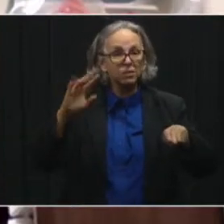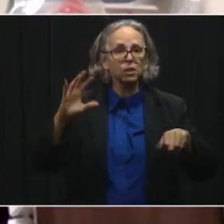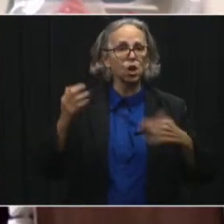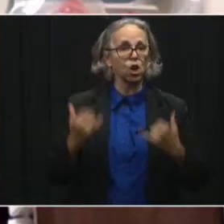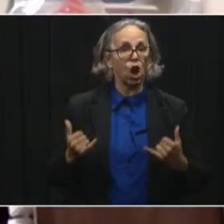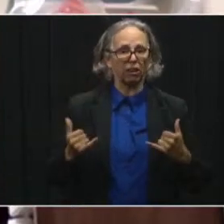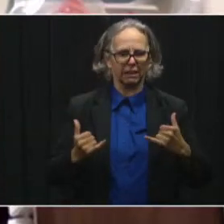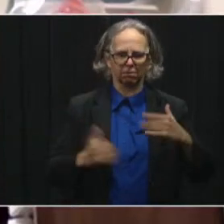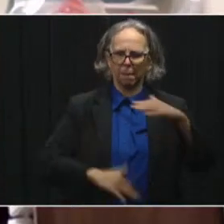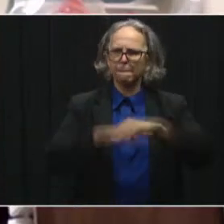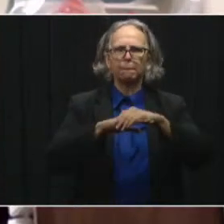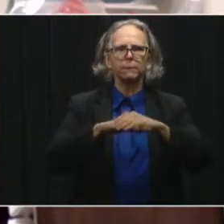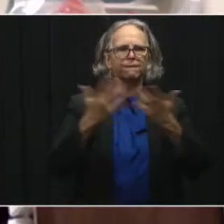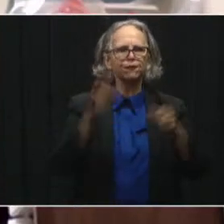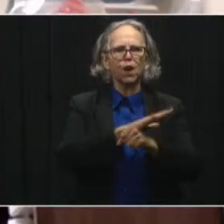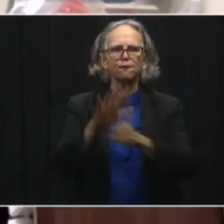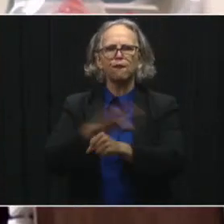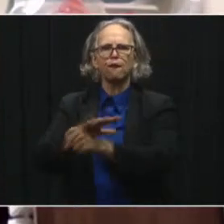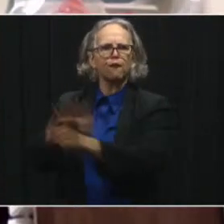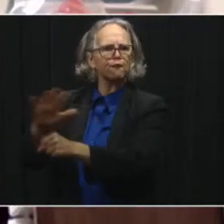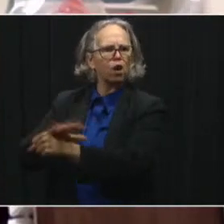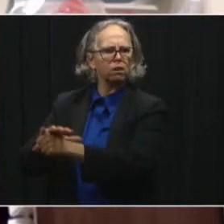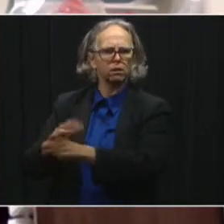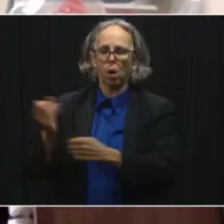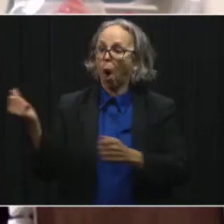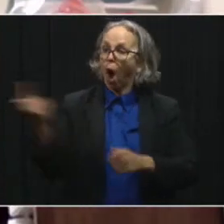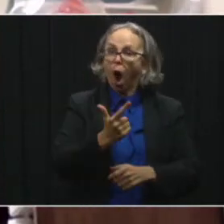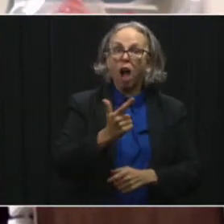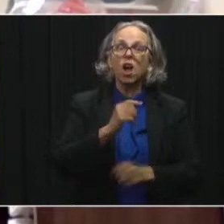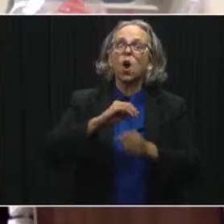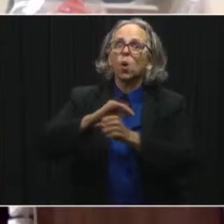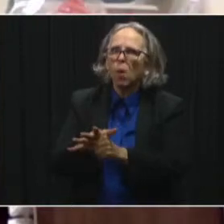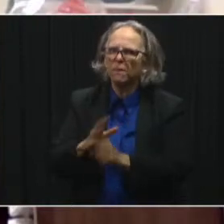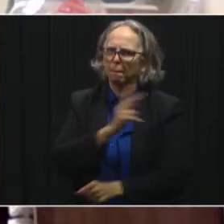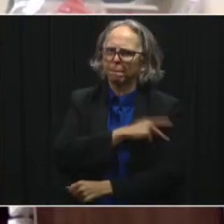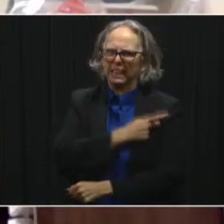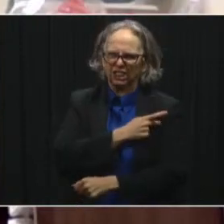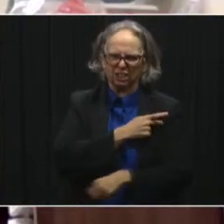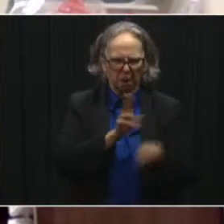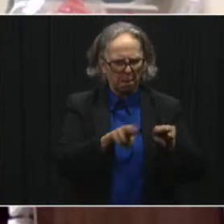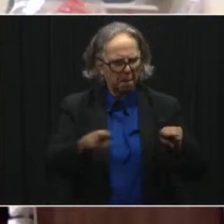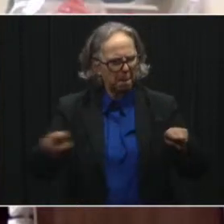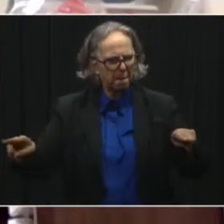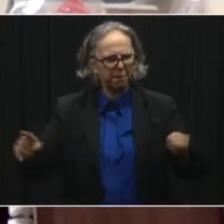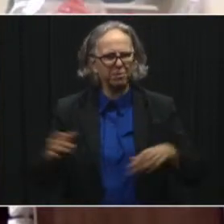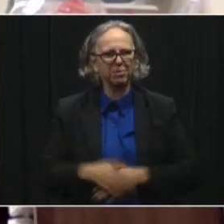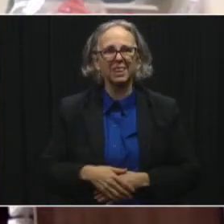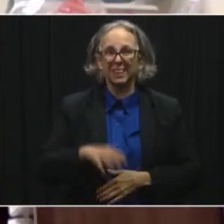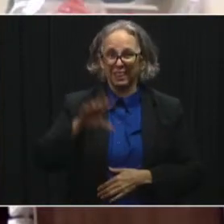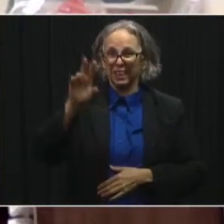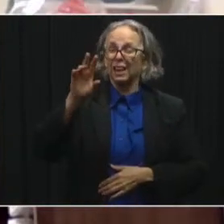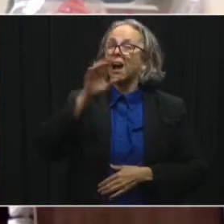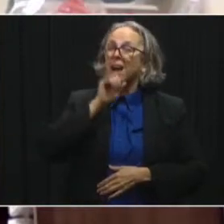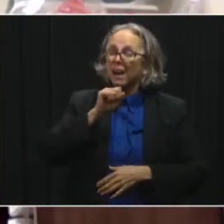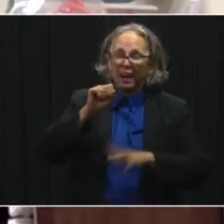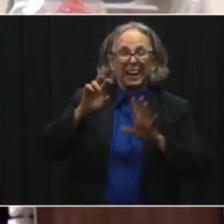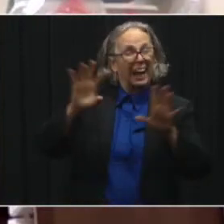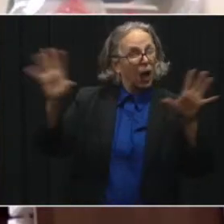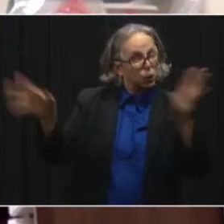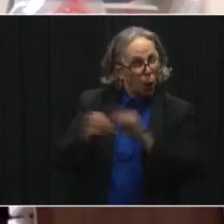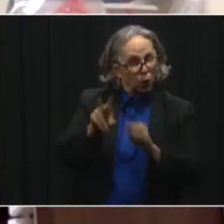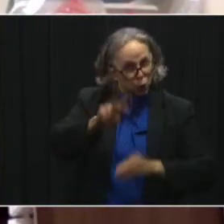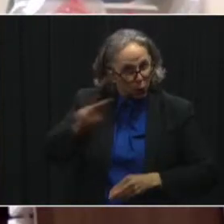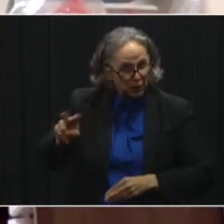with COVID-19 positive patients. We have 22 currently in our ICU, 19 of them being